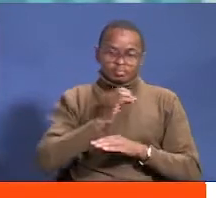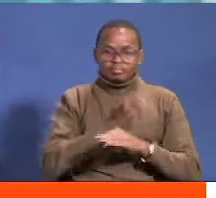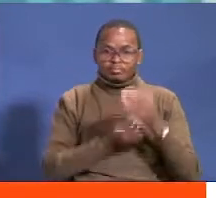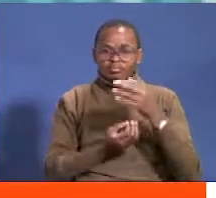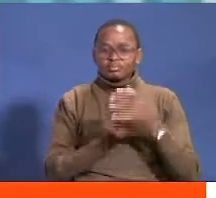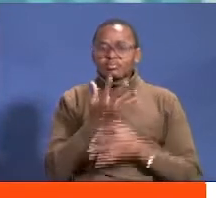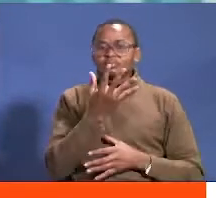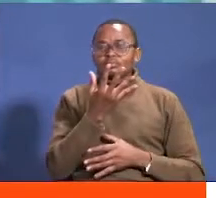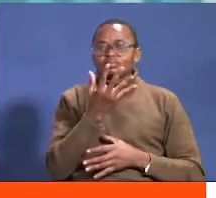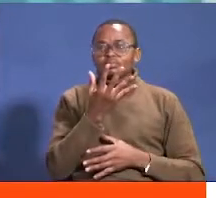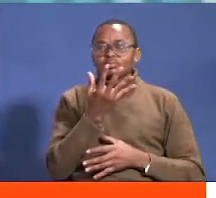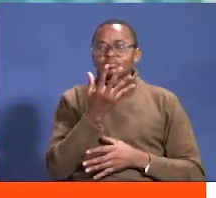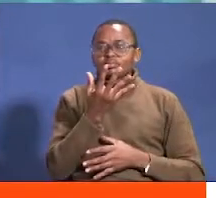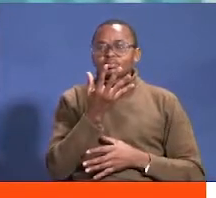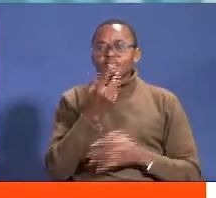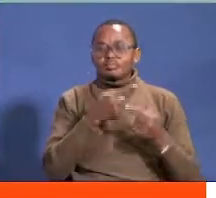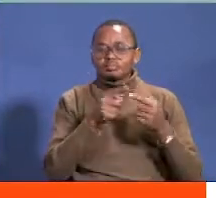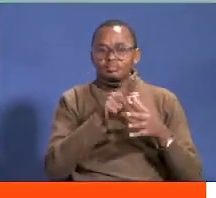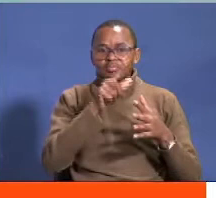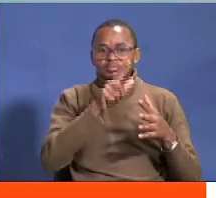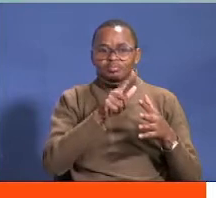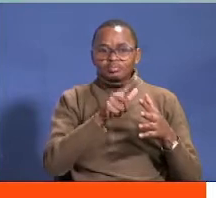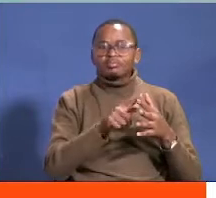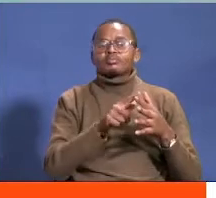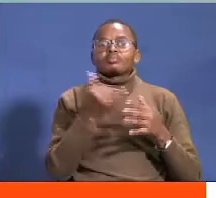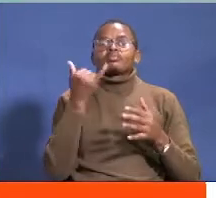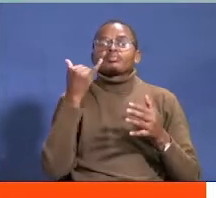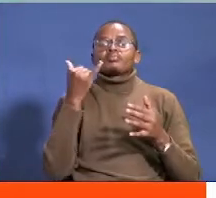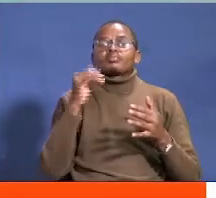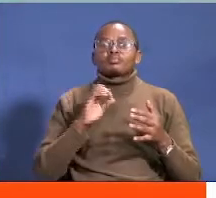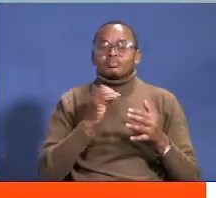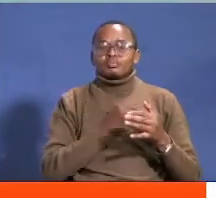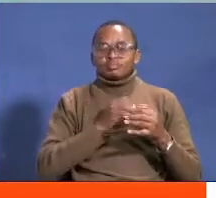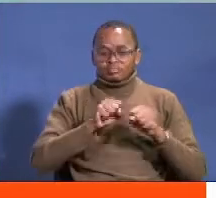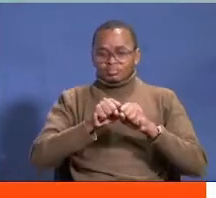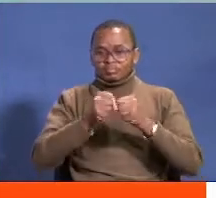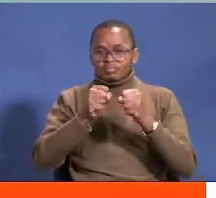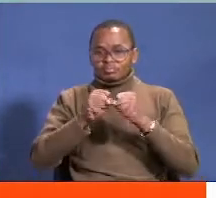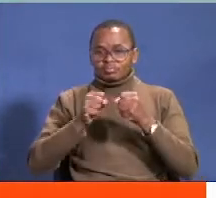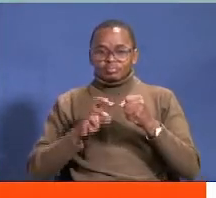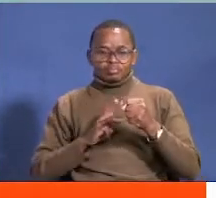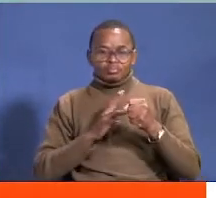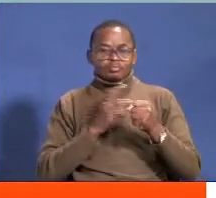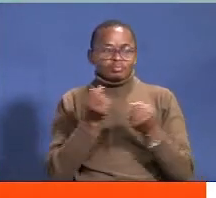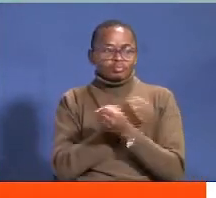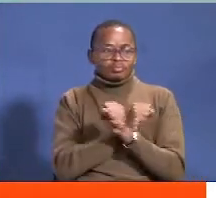production. Therefore, yeah. But then, in as much as yes, they were a damage, of course, we can't,